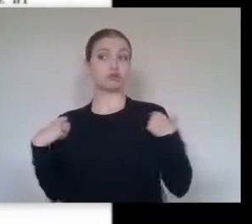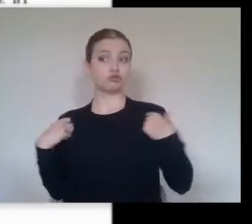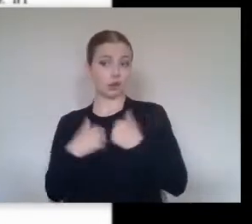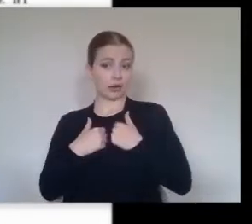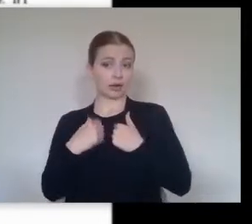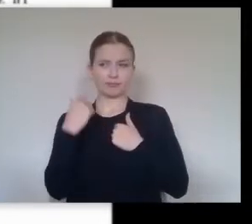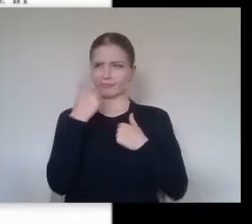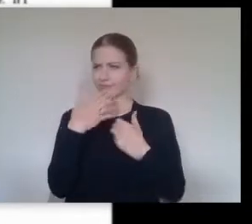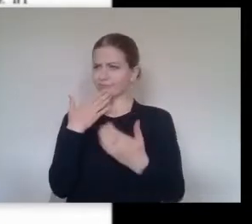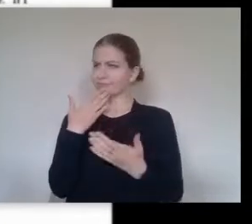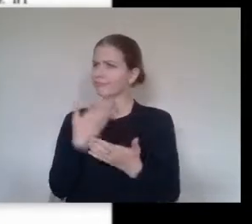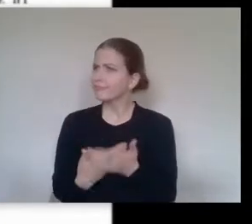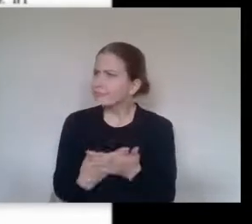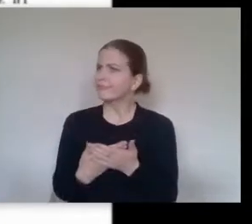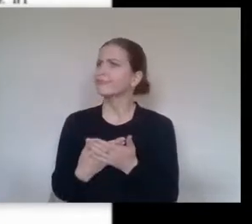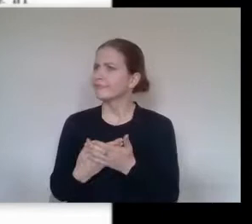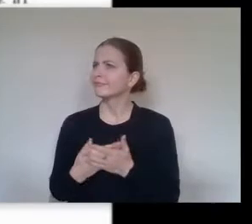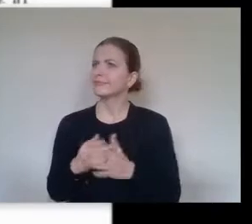are wearing.